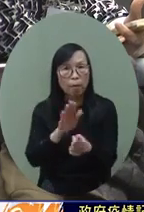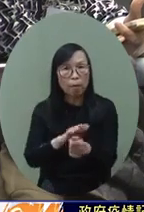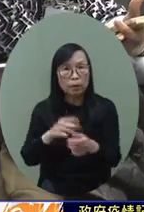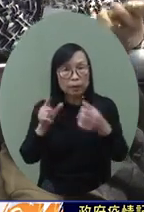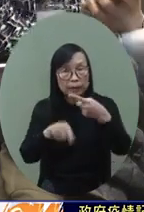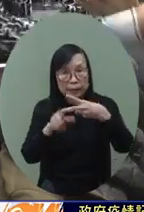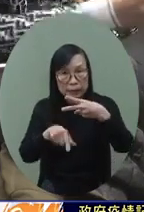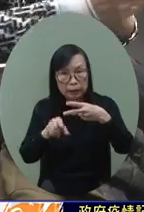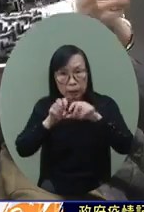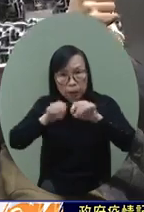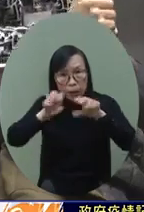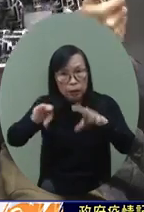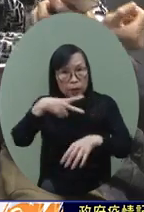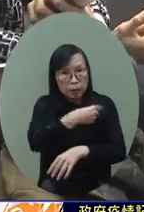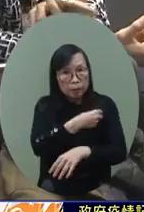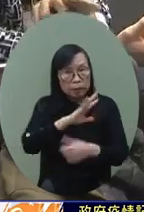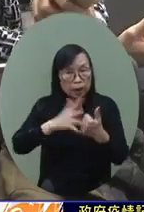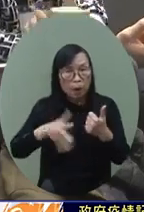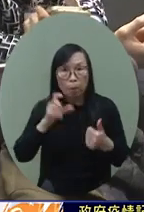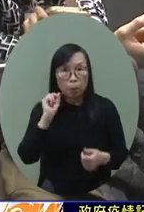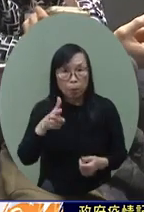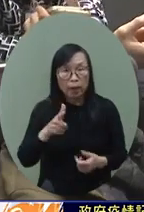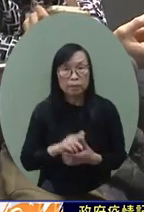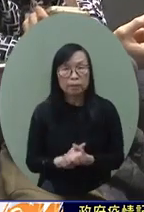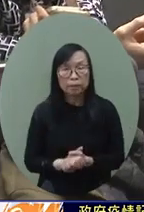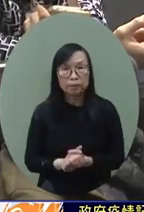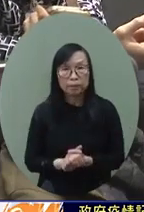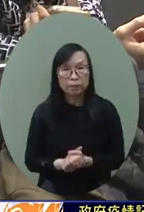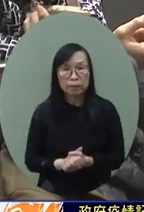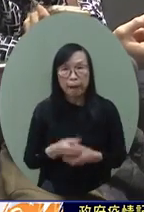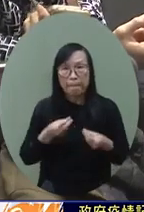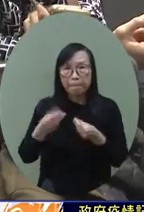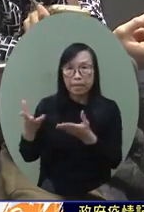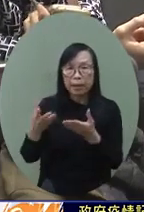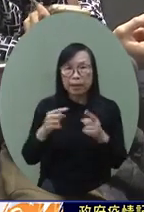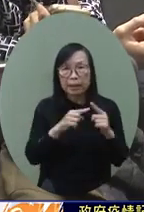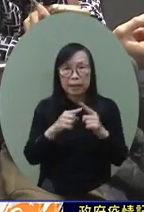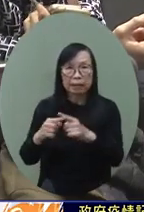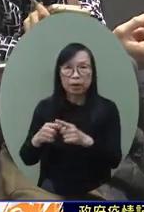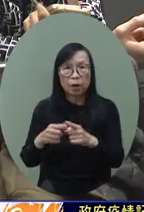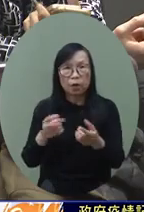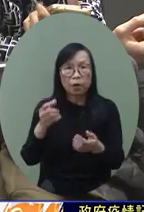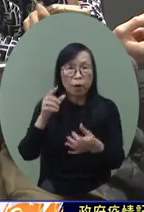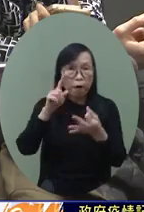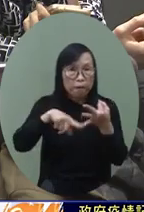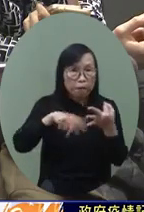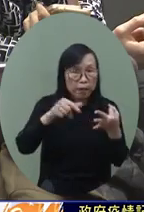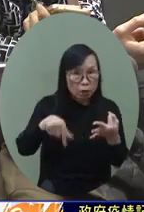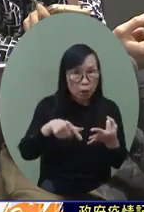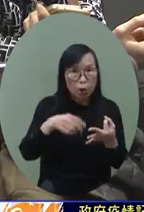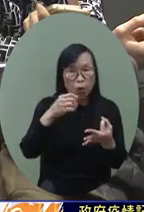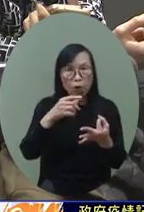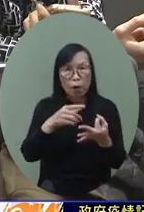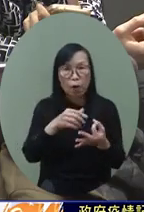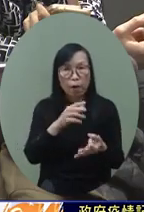example, would it vaccinate people using Pfizer and other vaccines first? And how do you restore confidence in the